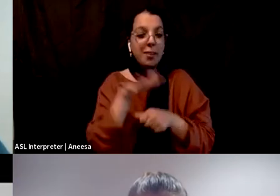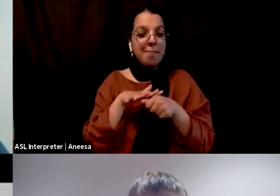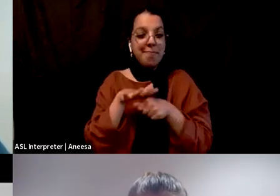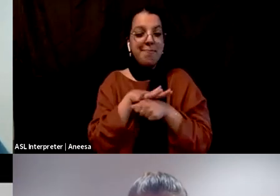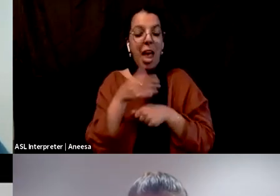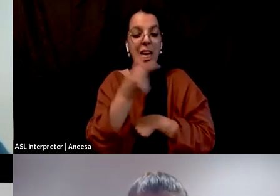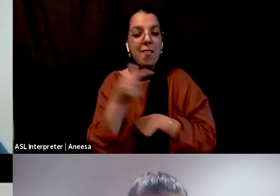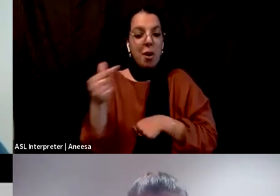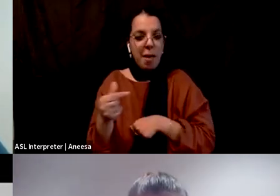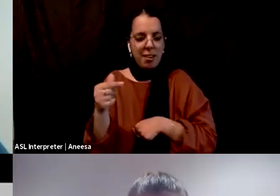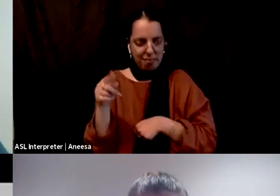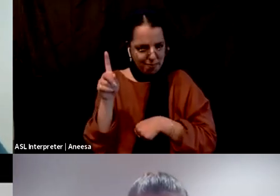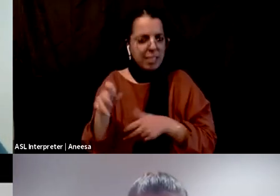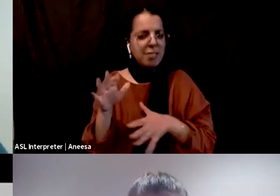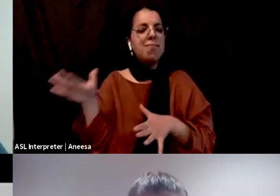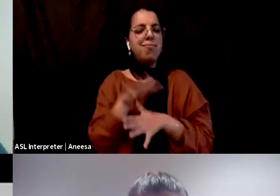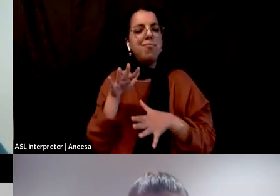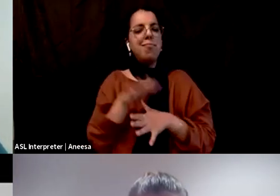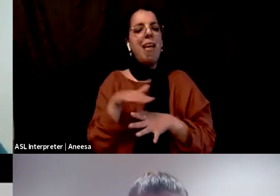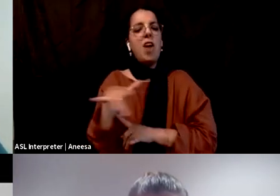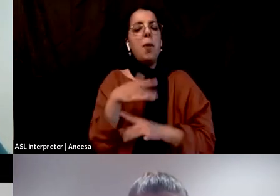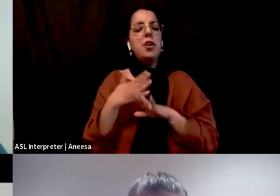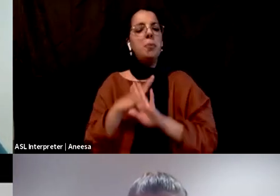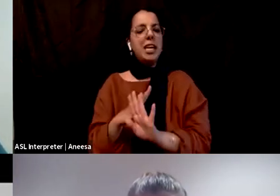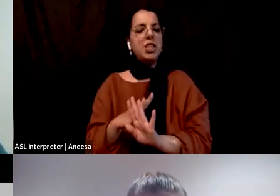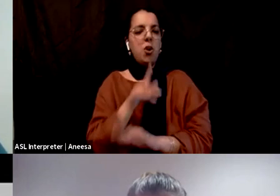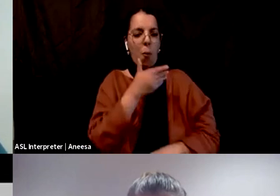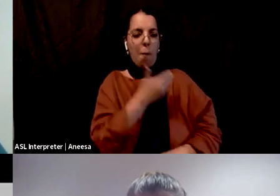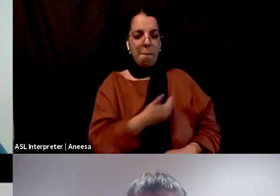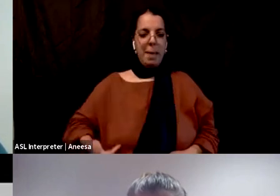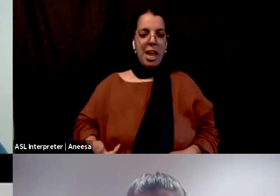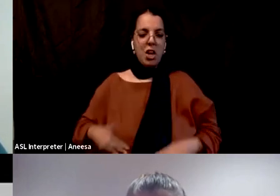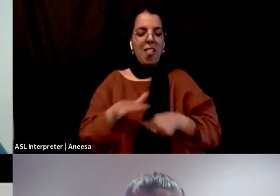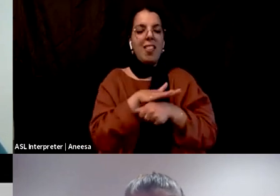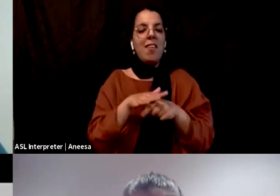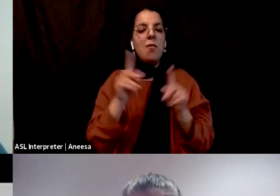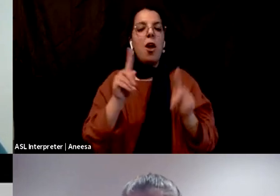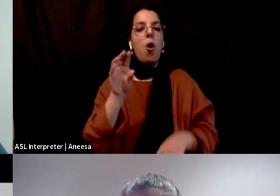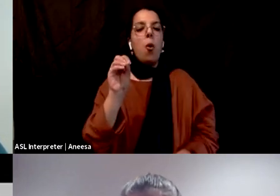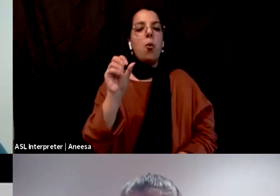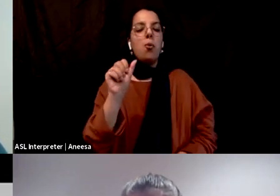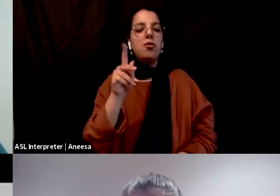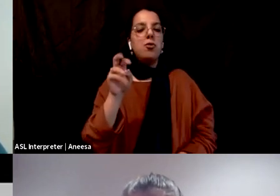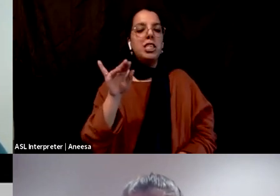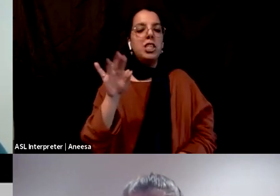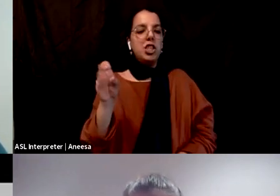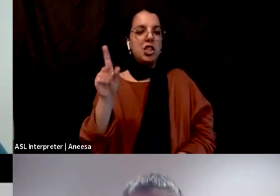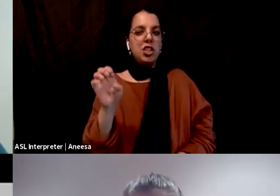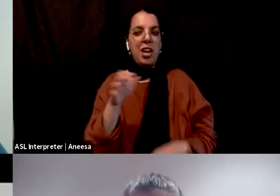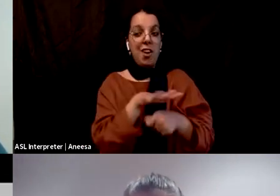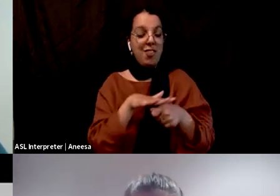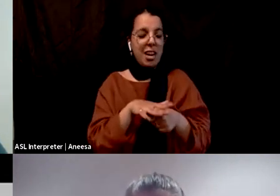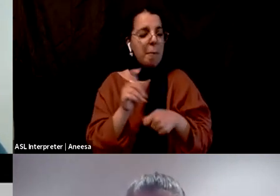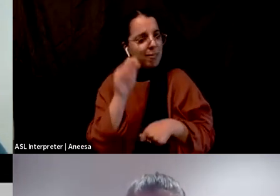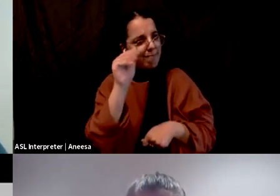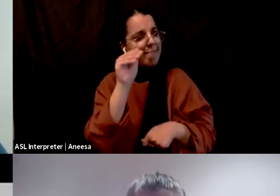MPPs and to the mayors that live within the Oak Ridges Moraine area. I